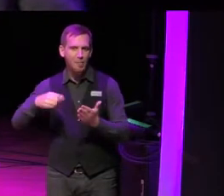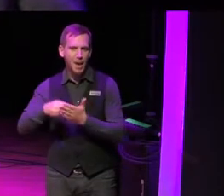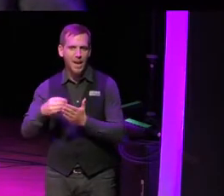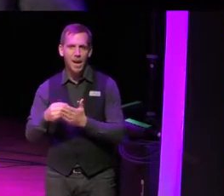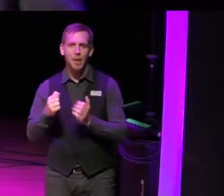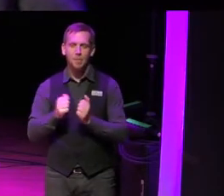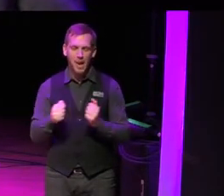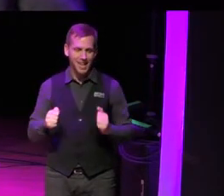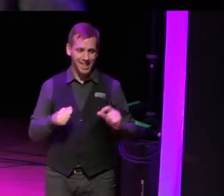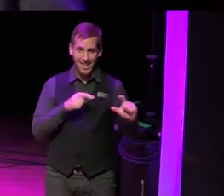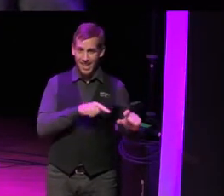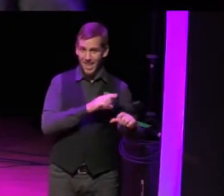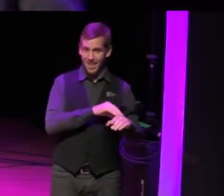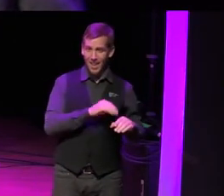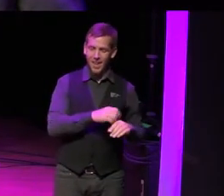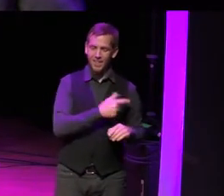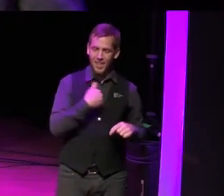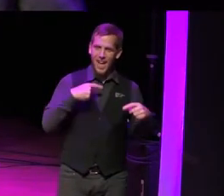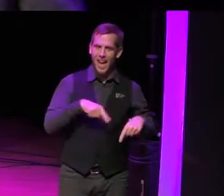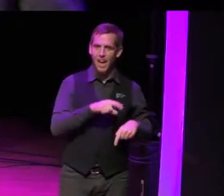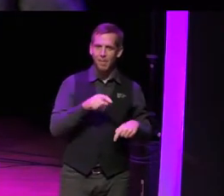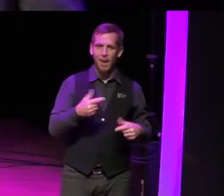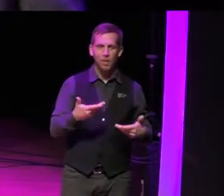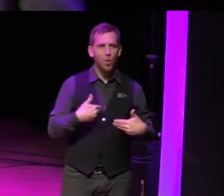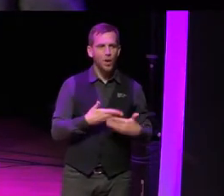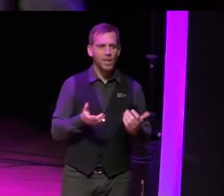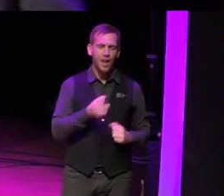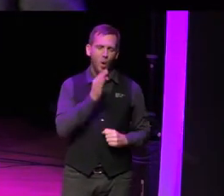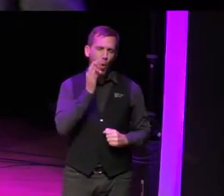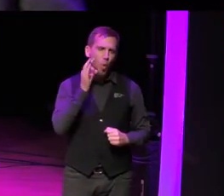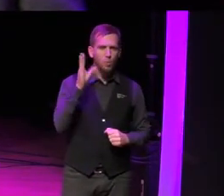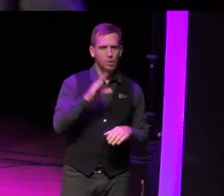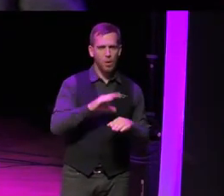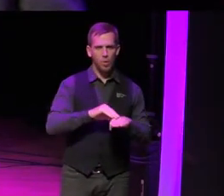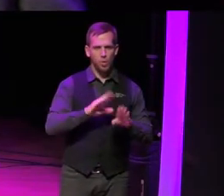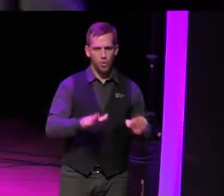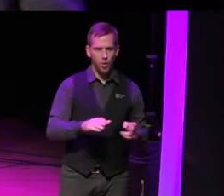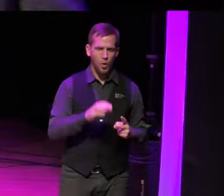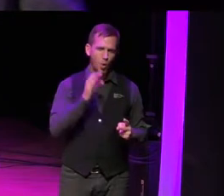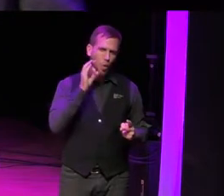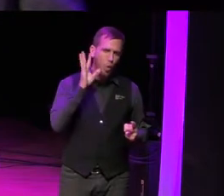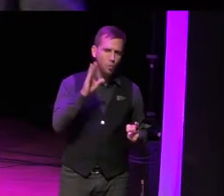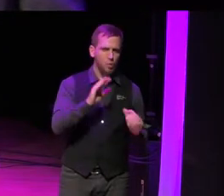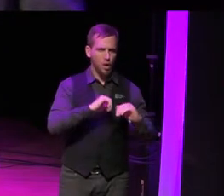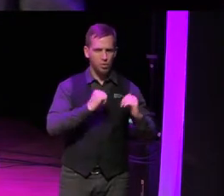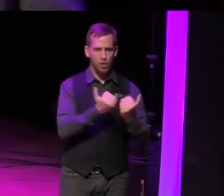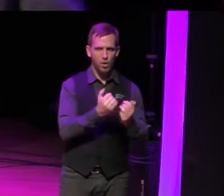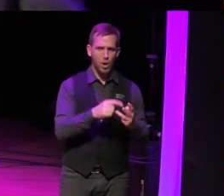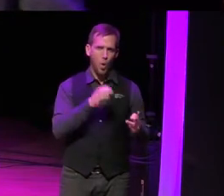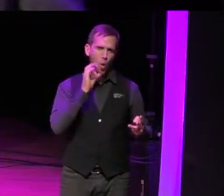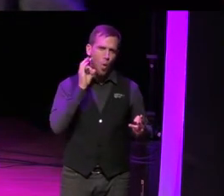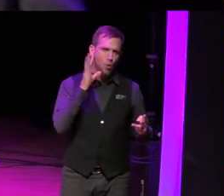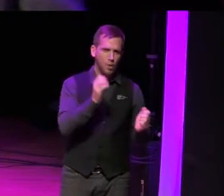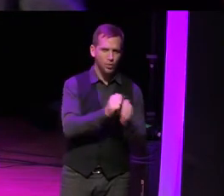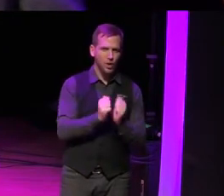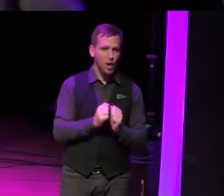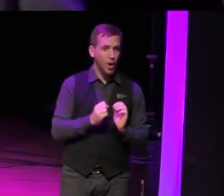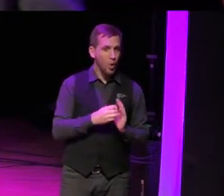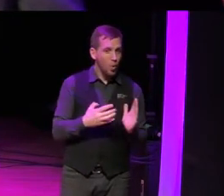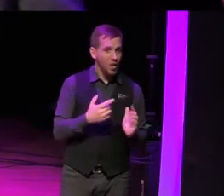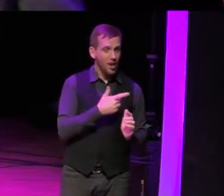optimal stadiums, the optimal healthcare, perhaps the optimal development aid projects, because we leave too